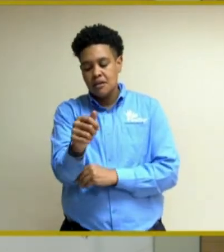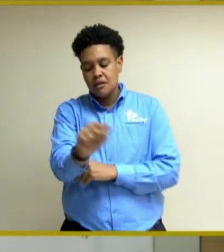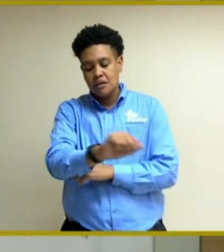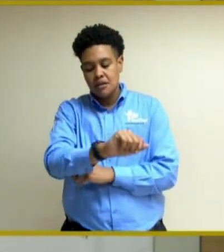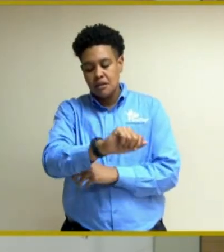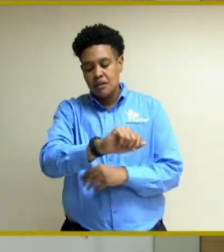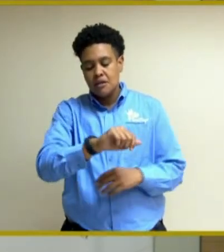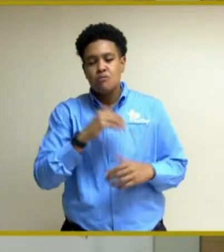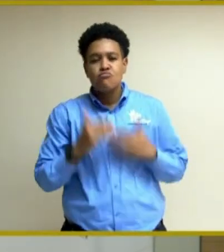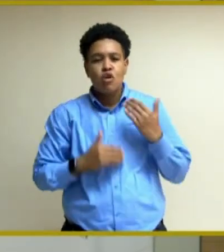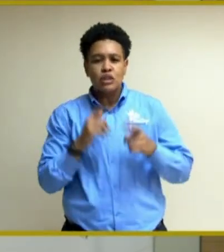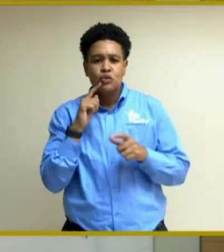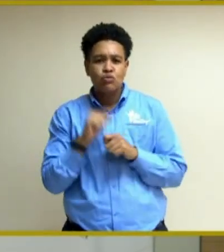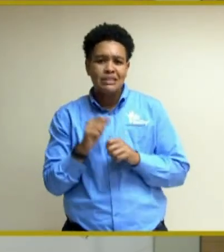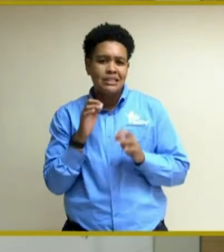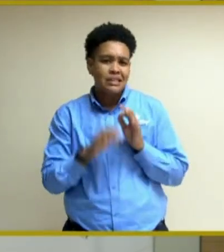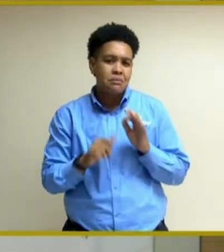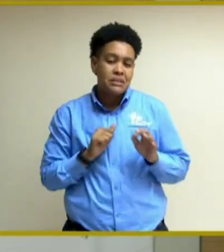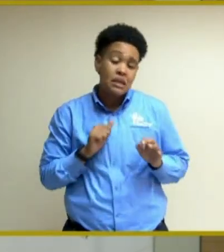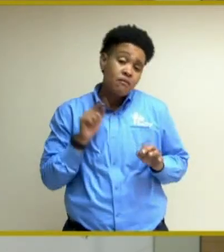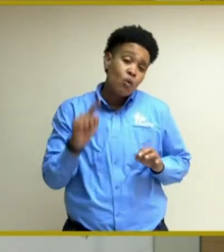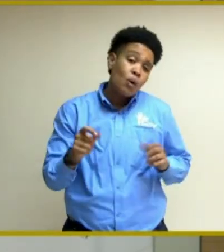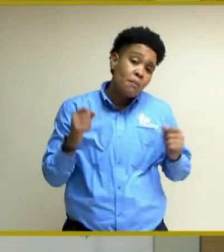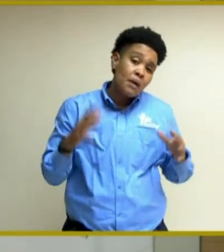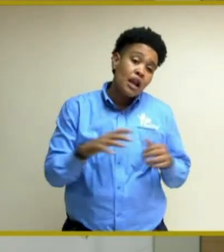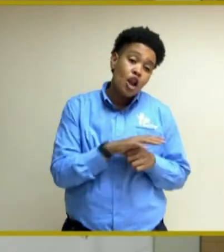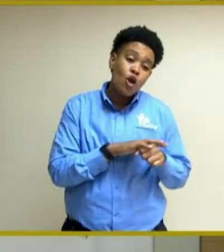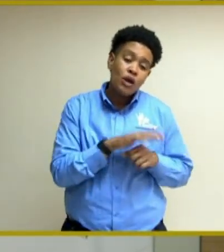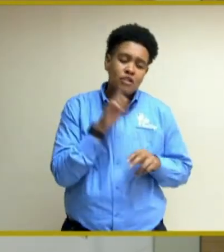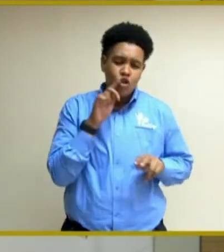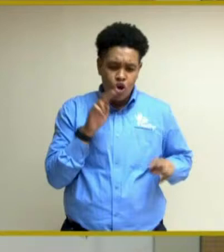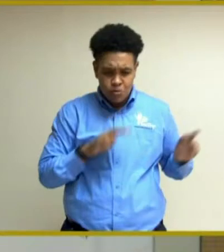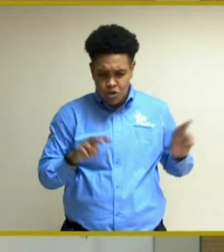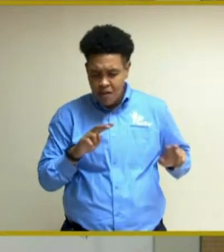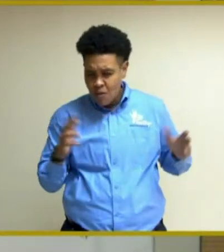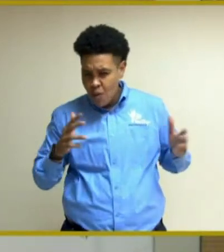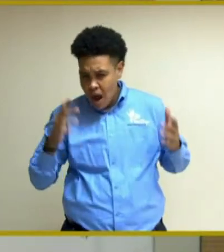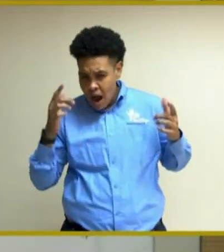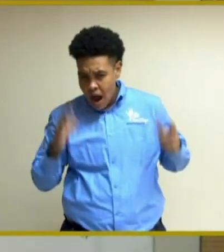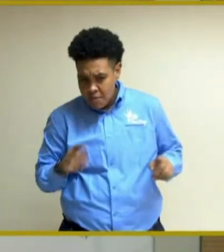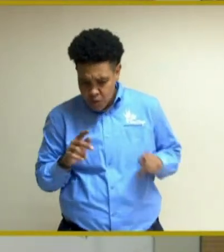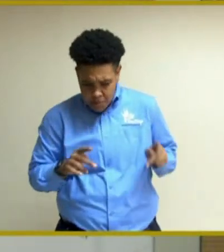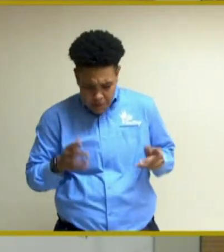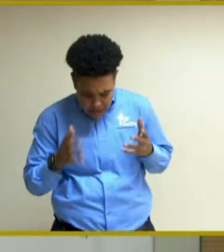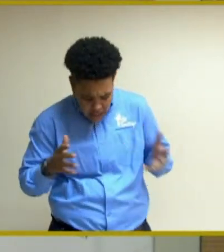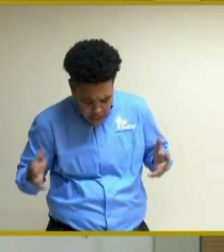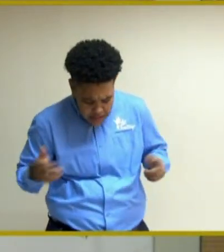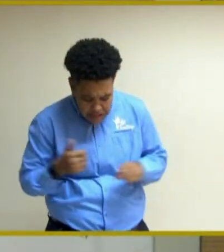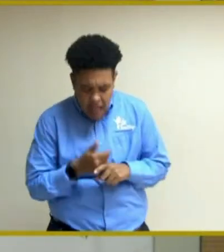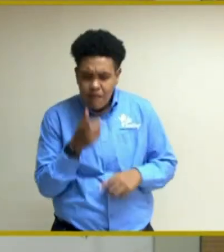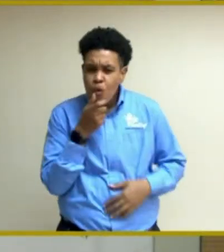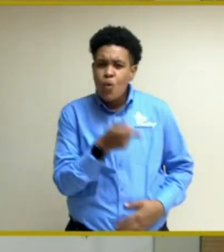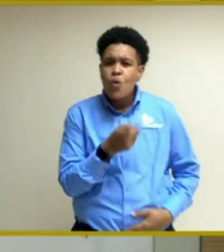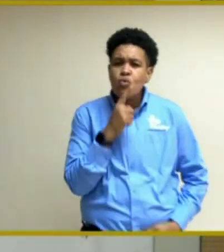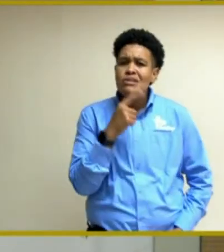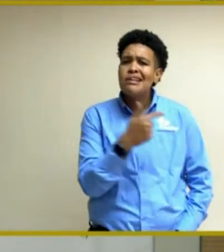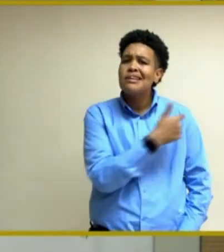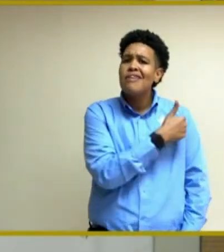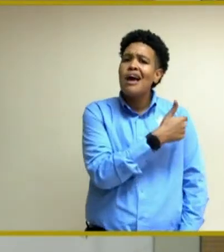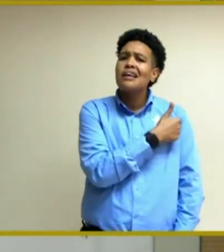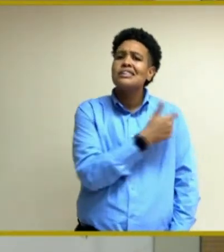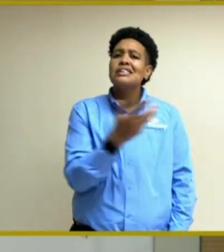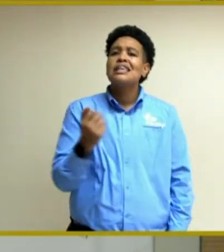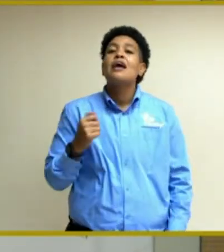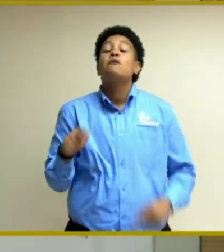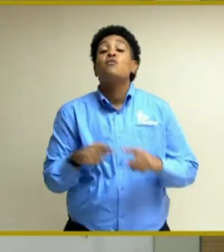it's very simple, and I've been to many of the sites and observed what is happening to persons who are vaccinated.